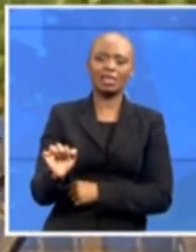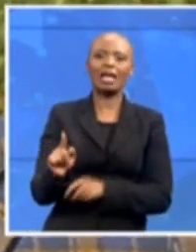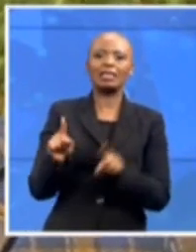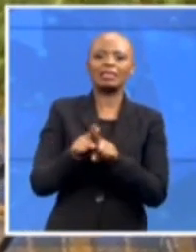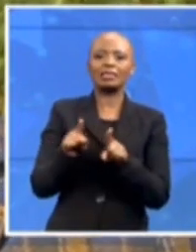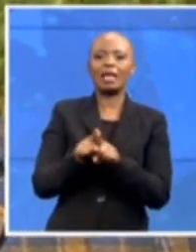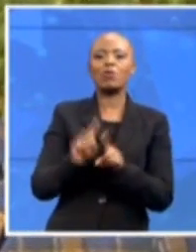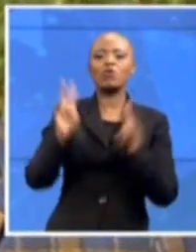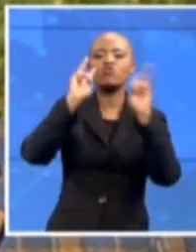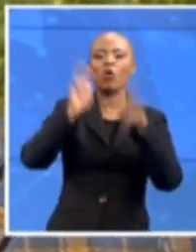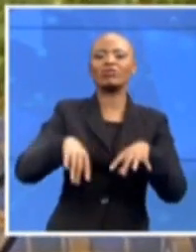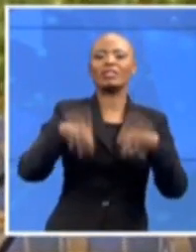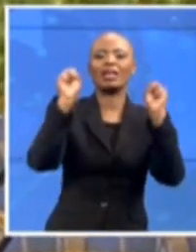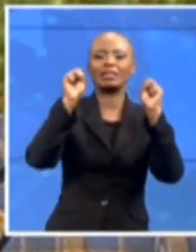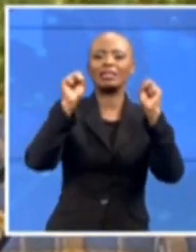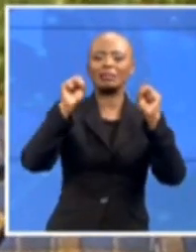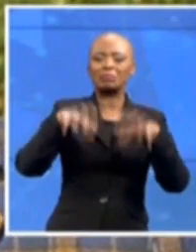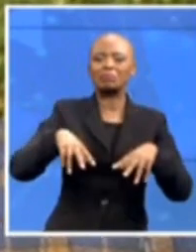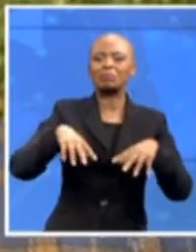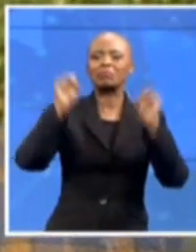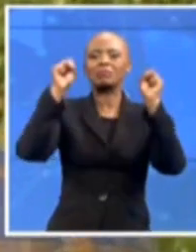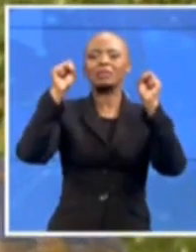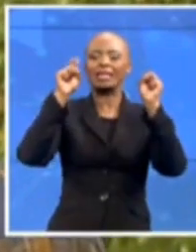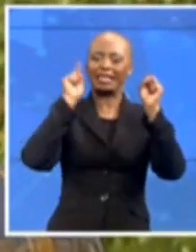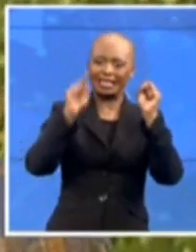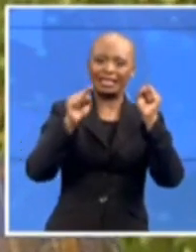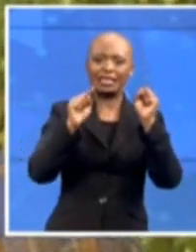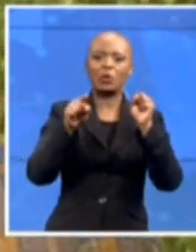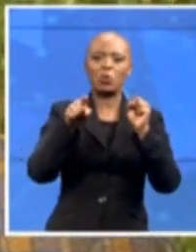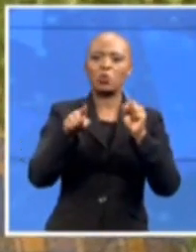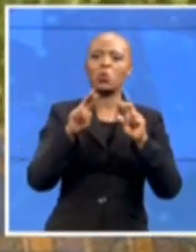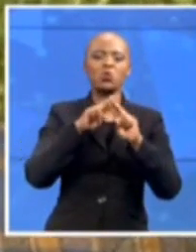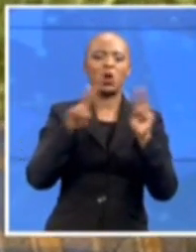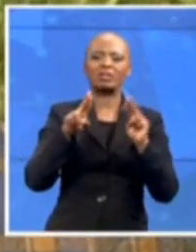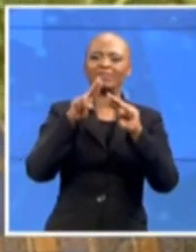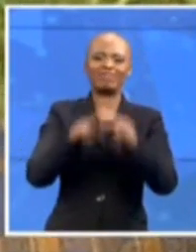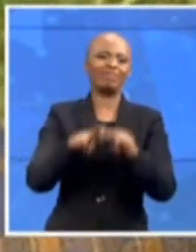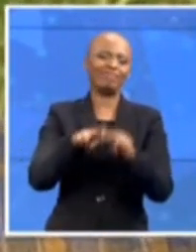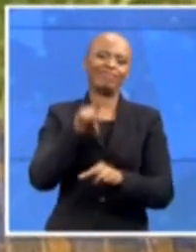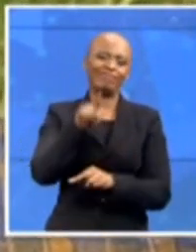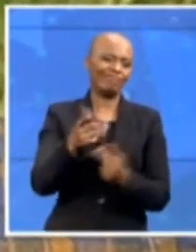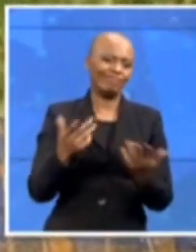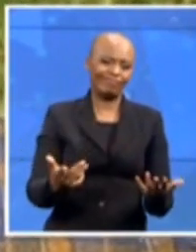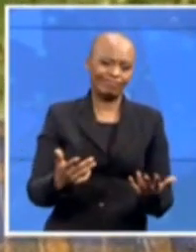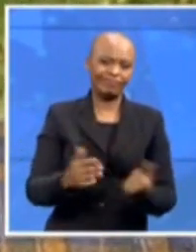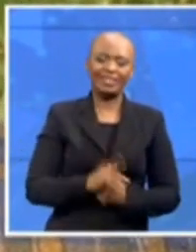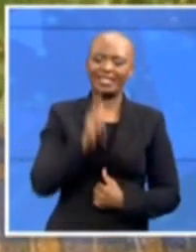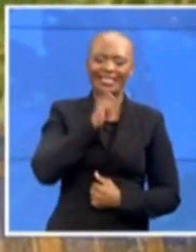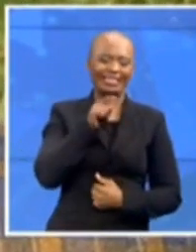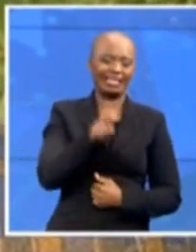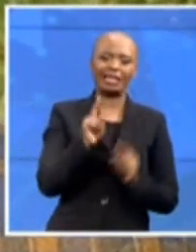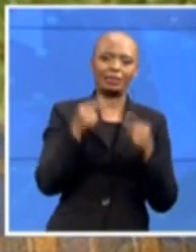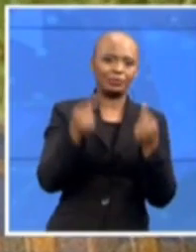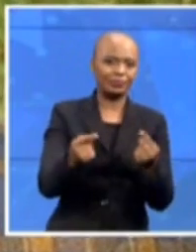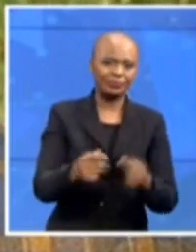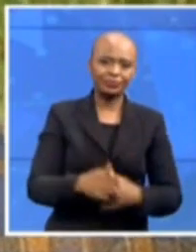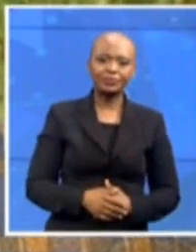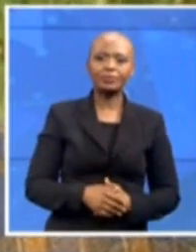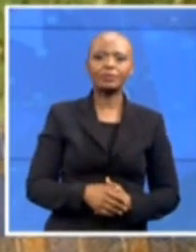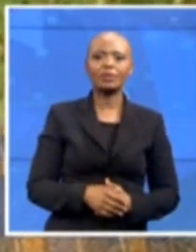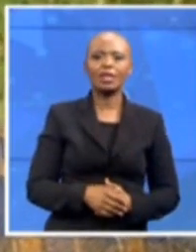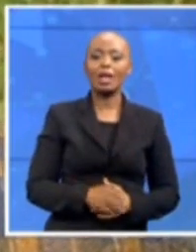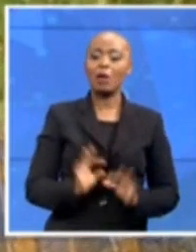be quite unreliable. So we're not getting a proper supply of water, inconsistent and